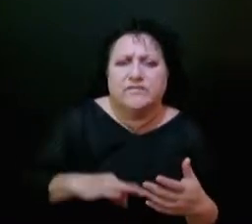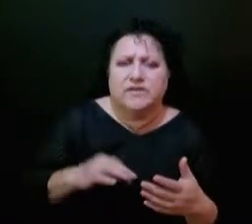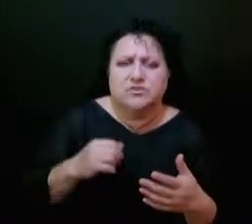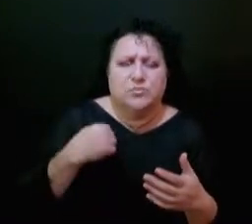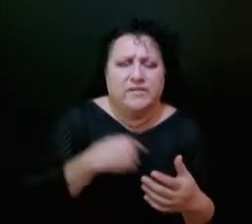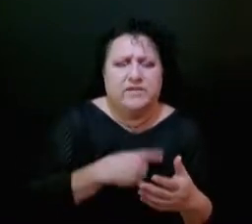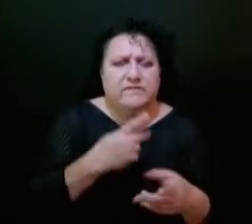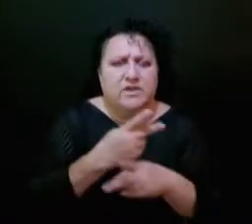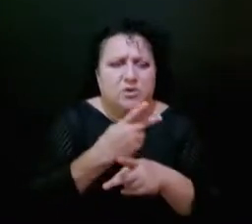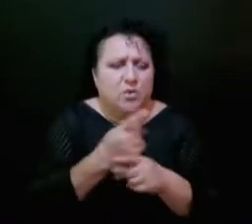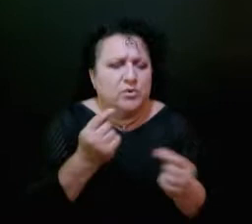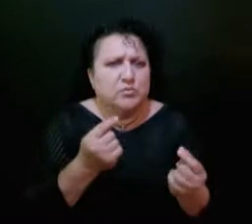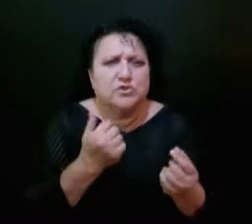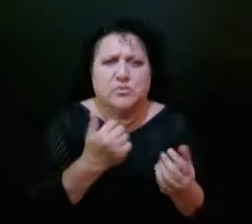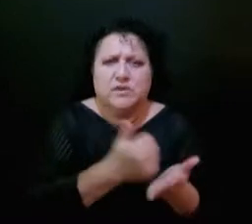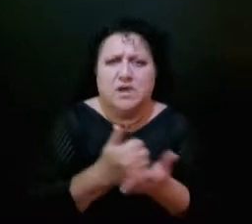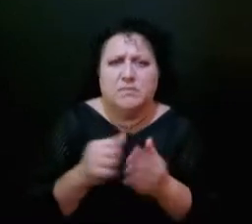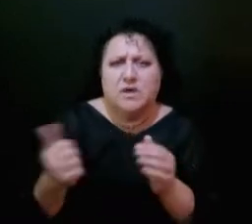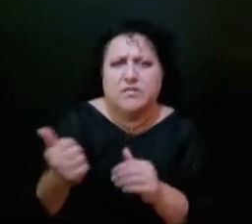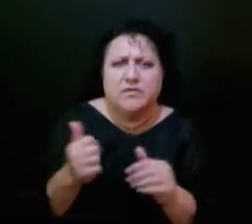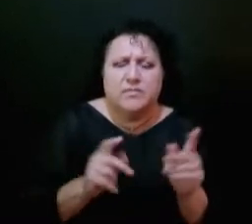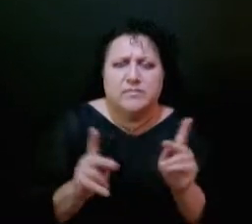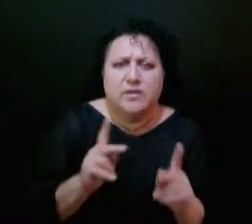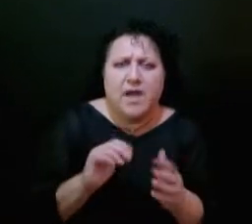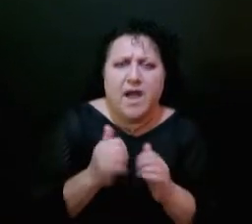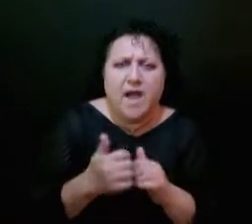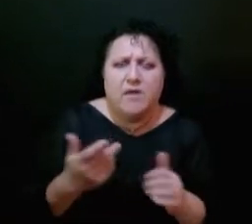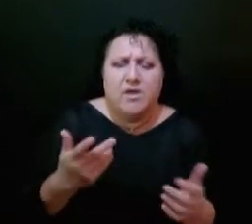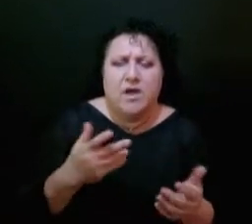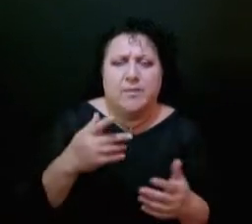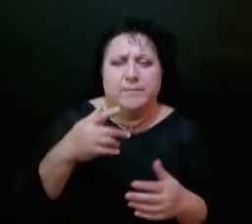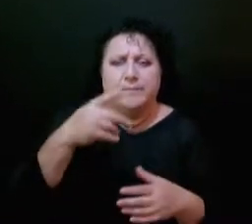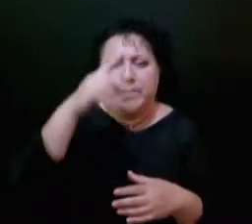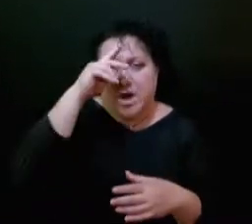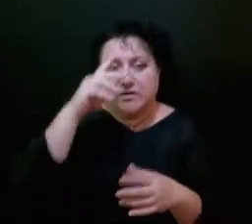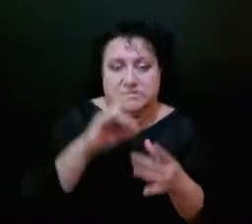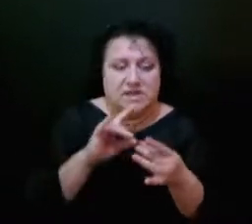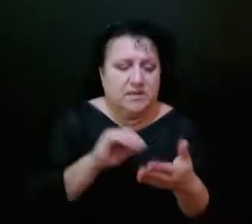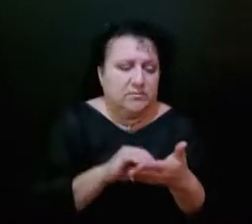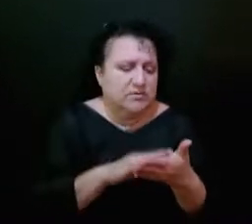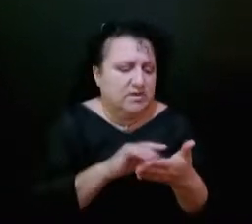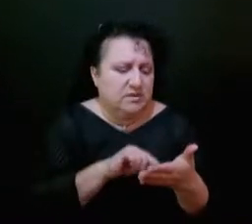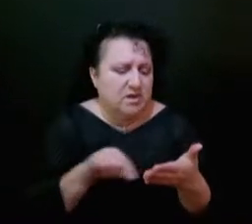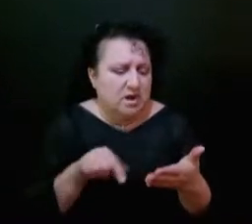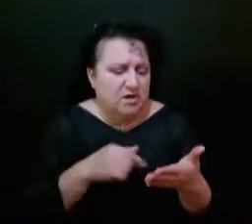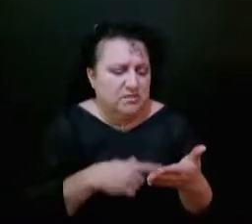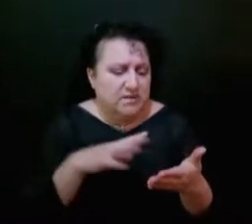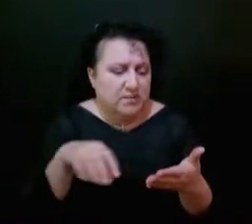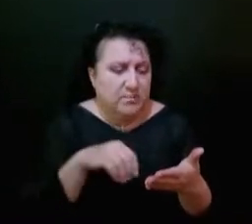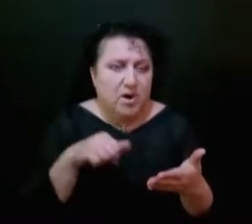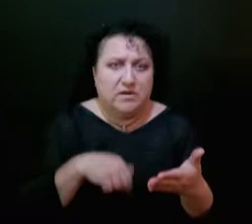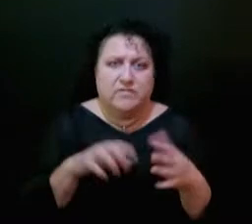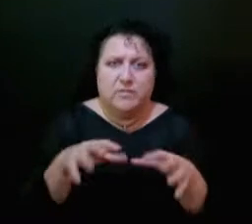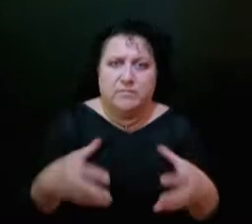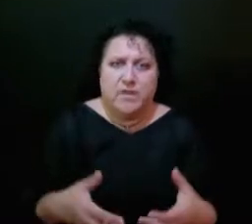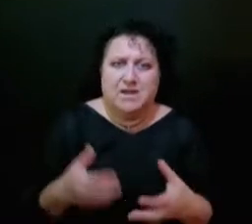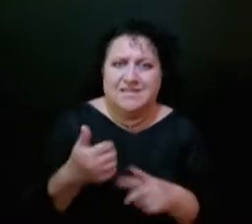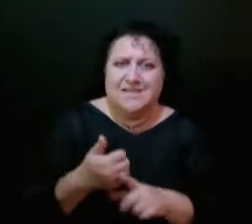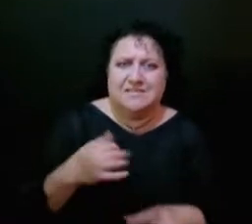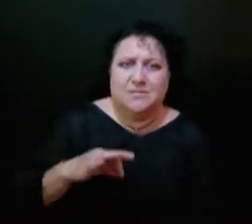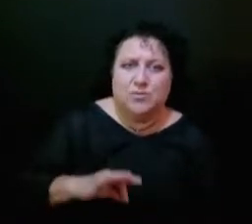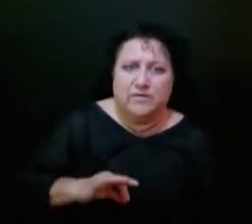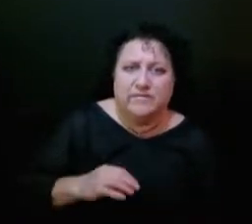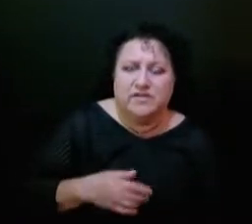so Paul is saying here that there is a privilege to be a part of the body of Christ. There's something that comes with it. This is the